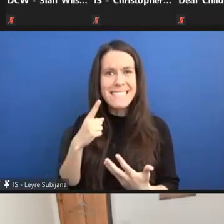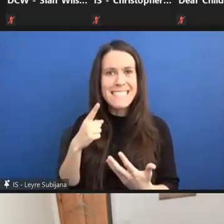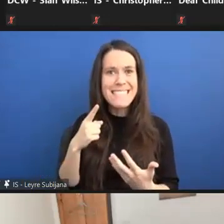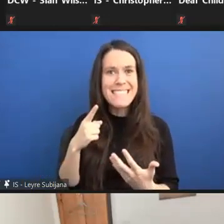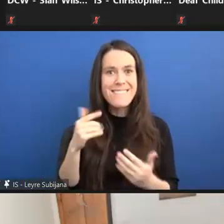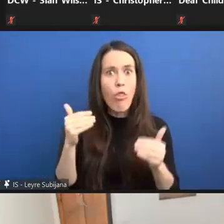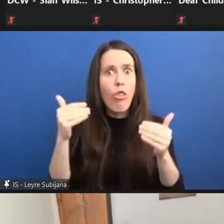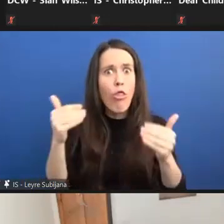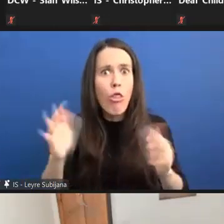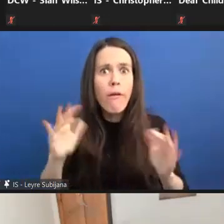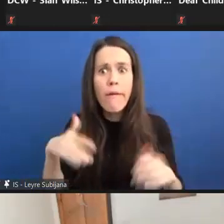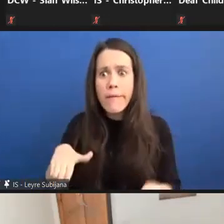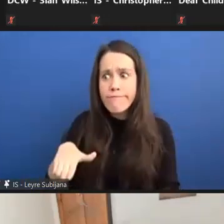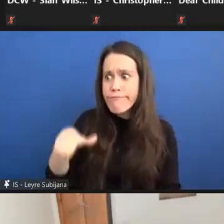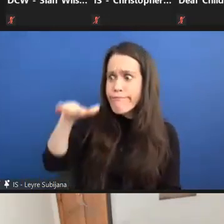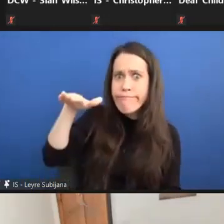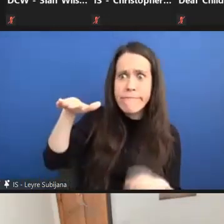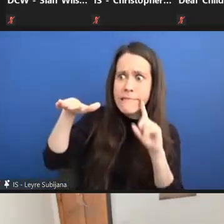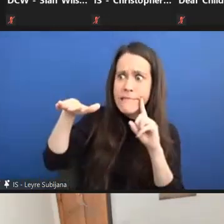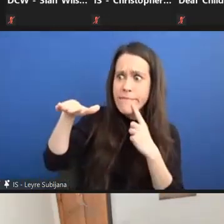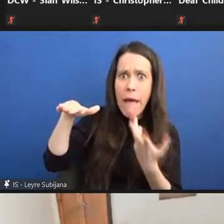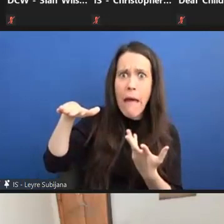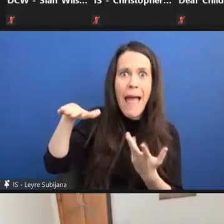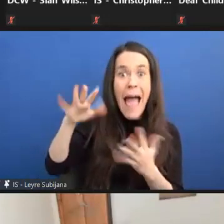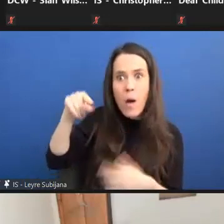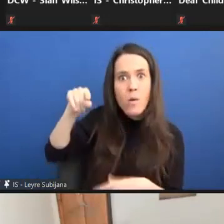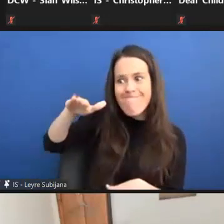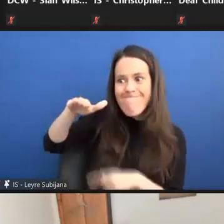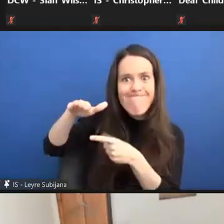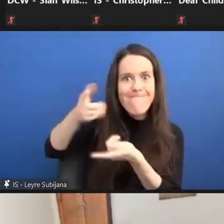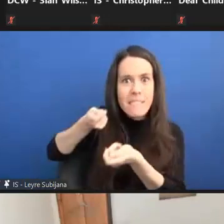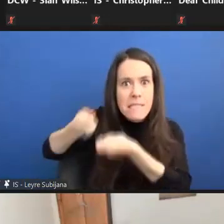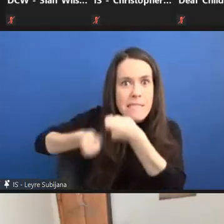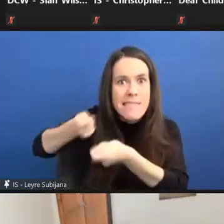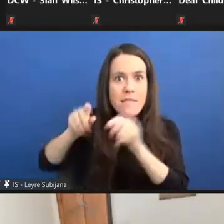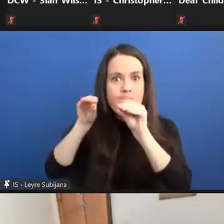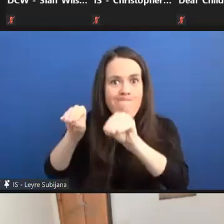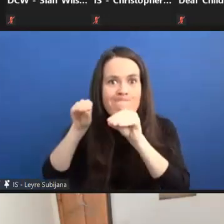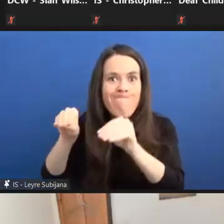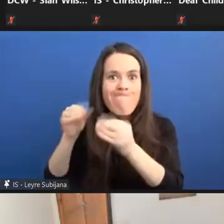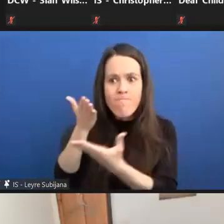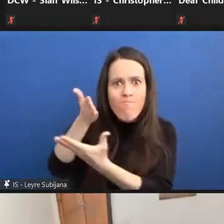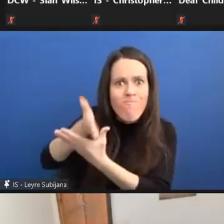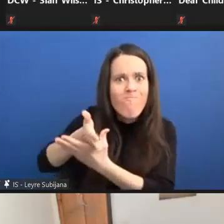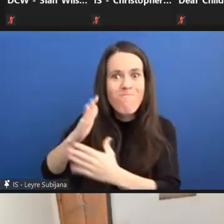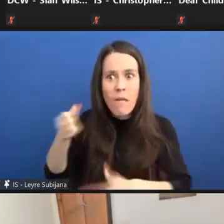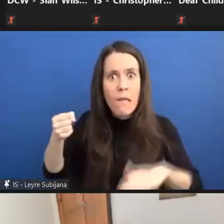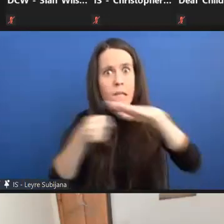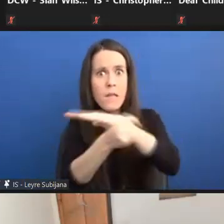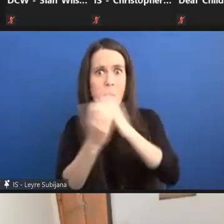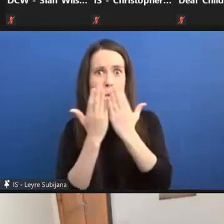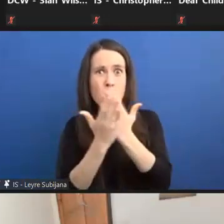an early diagnosis and who perhaps come into any sort of education system quite late?